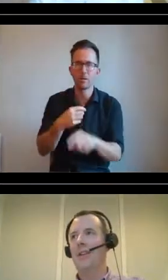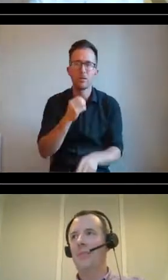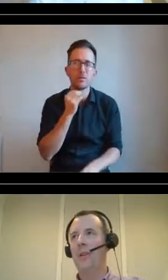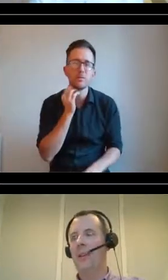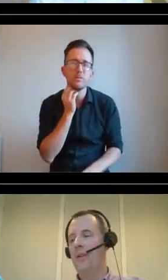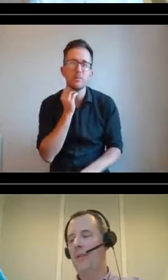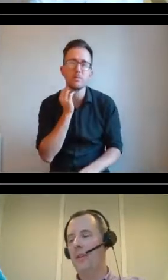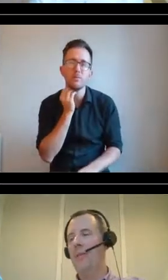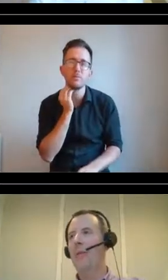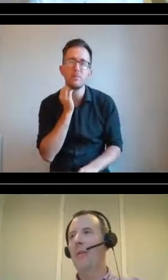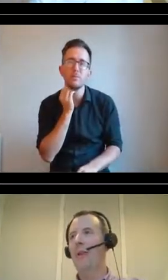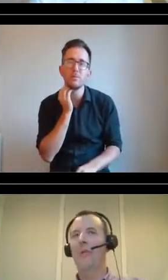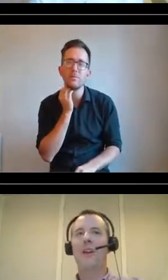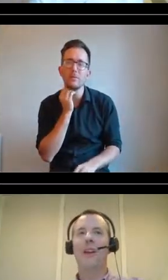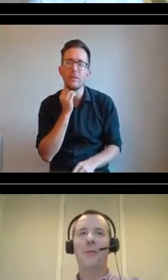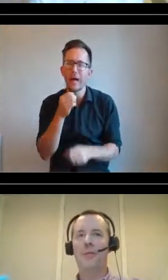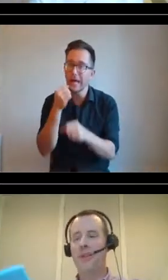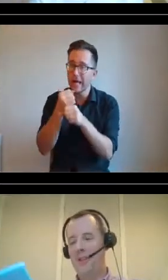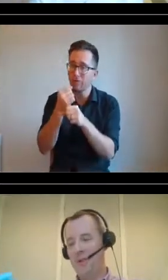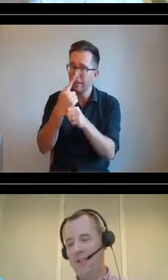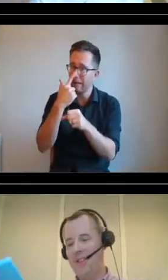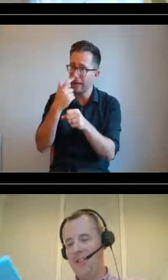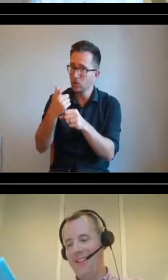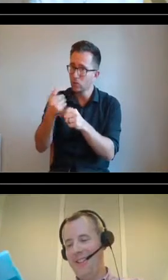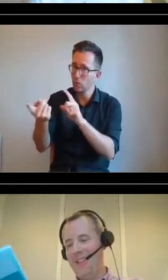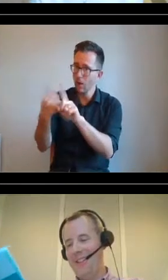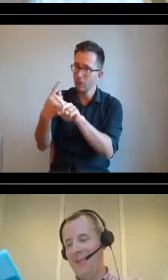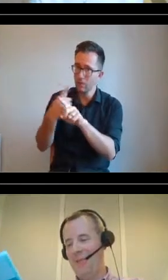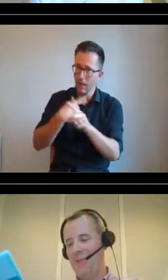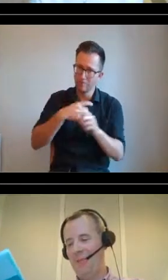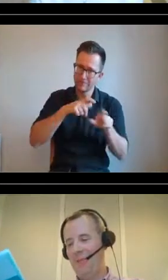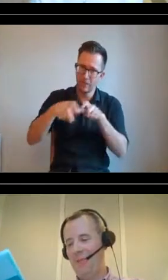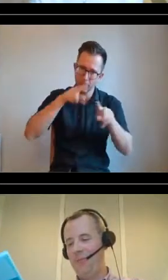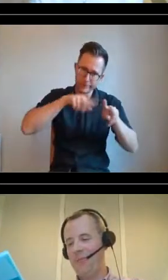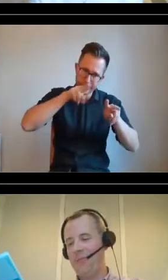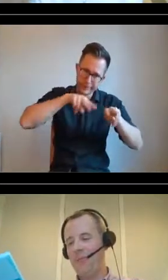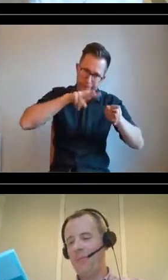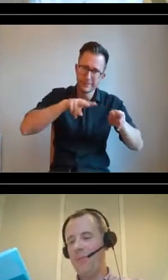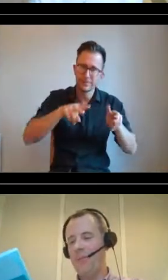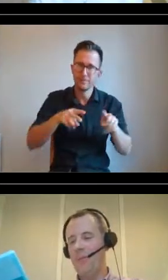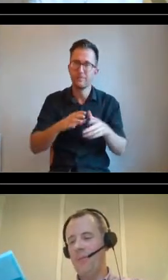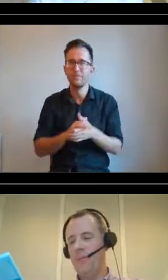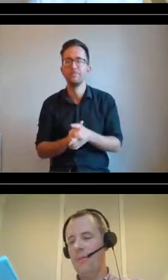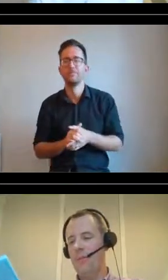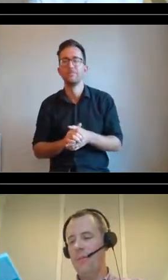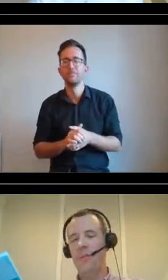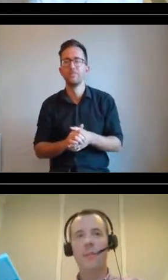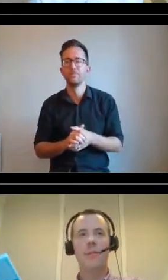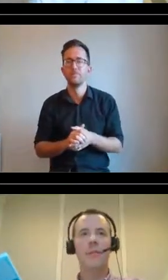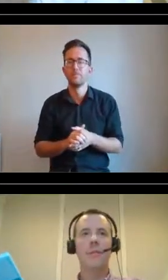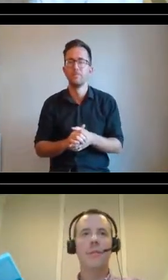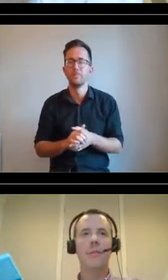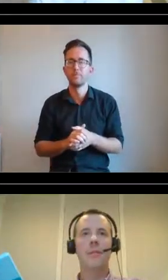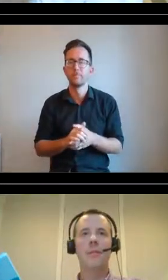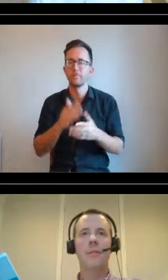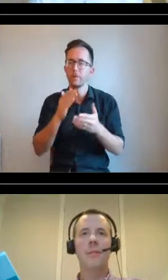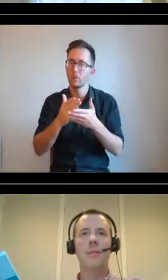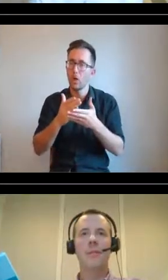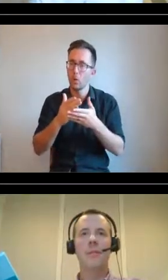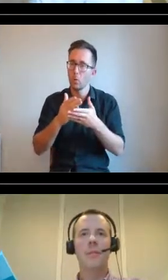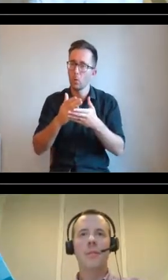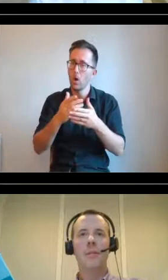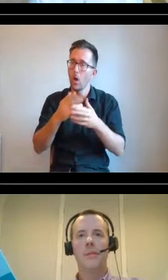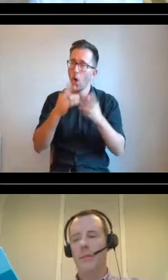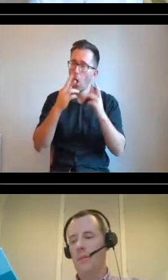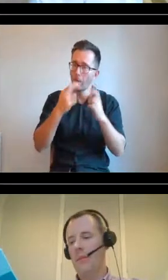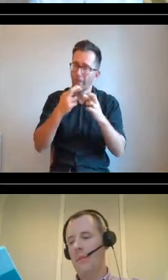Yeah, Gary, could you pick that up while I'm looking up the previous question? Yeah, I think where possible, recruitment from local